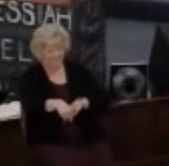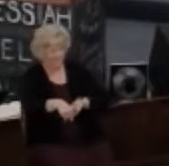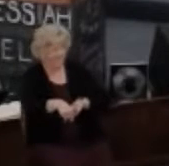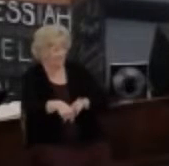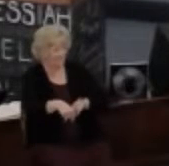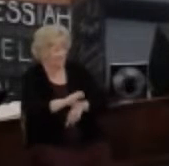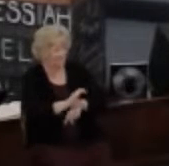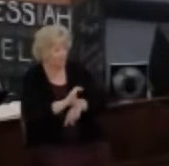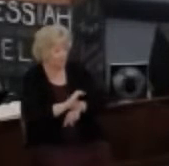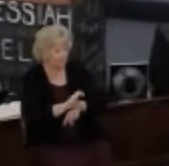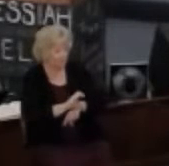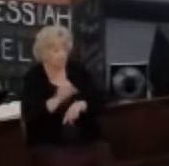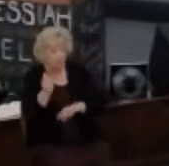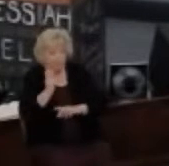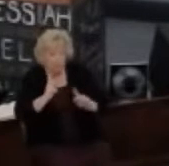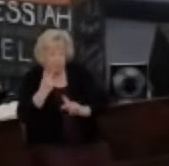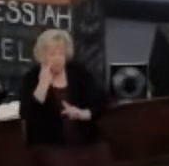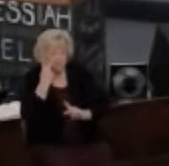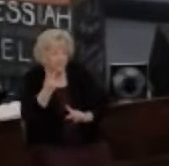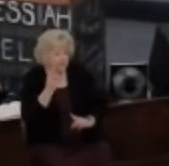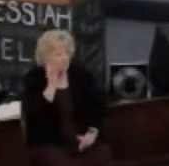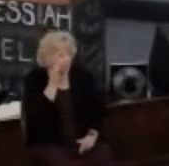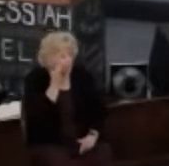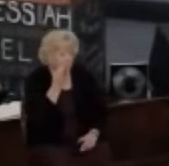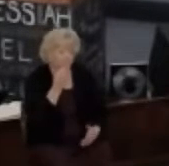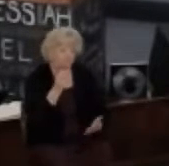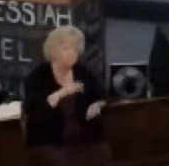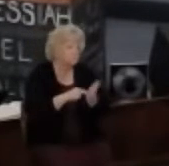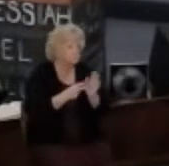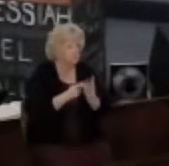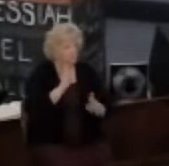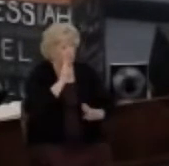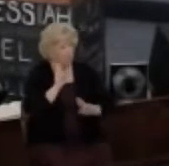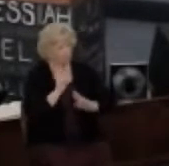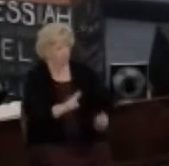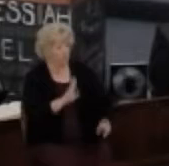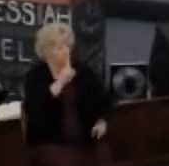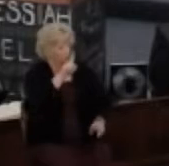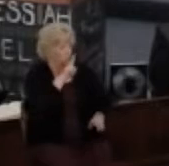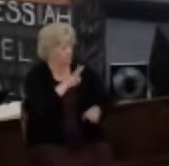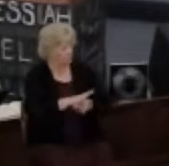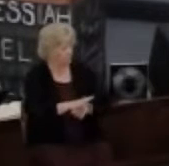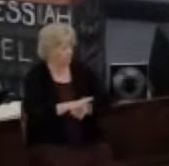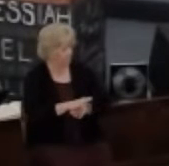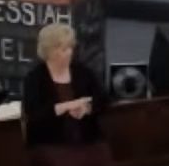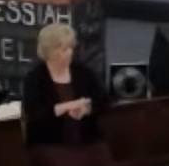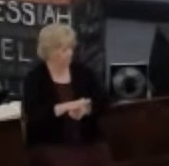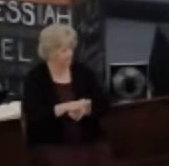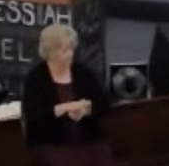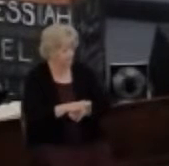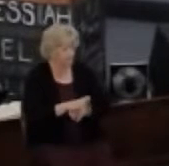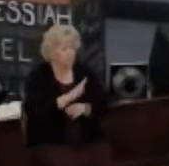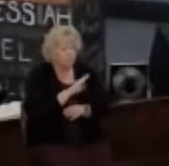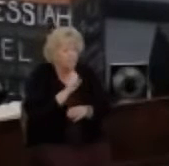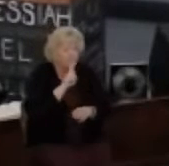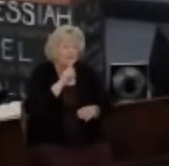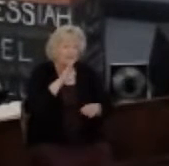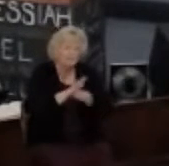fruits, the results of your commitment. Be committed to